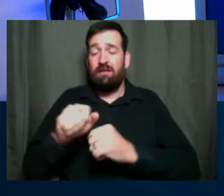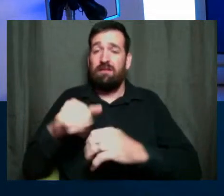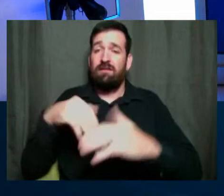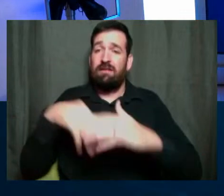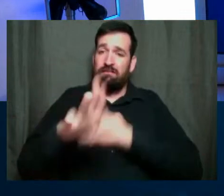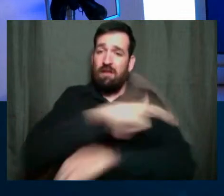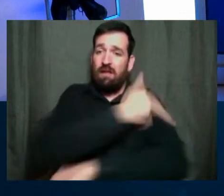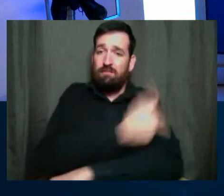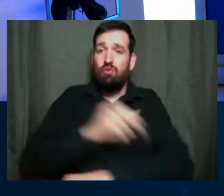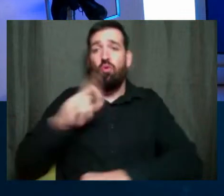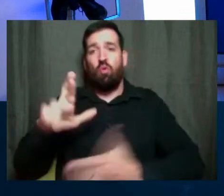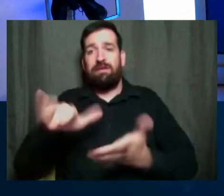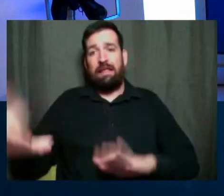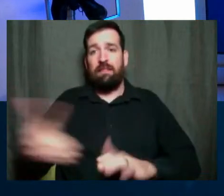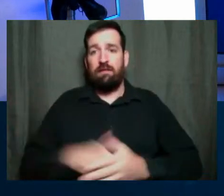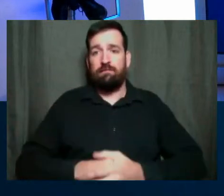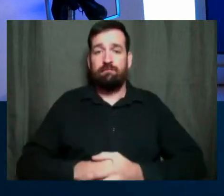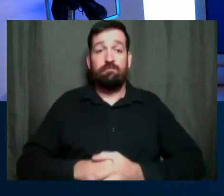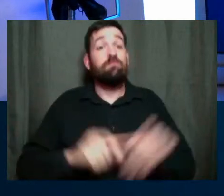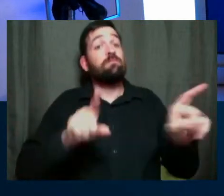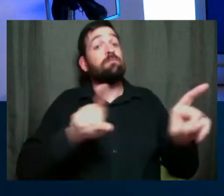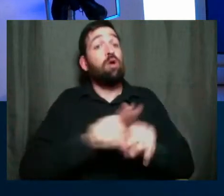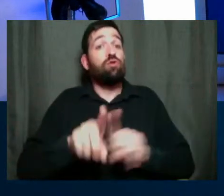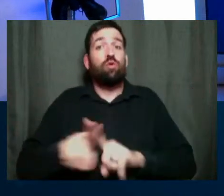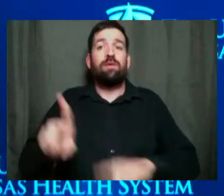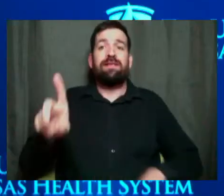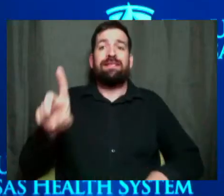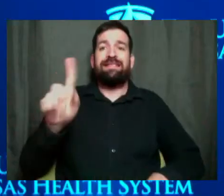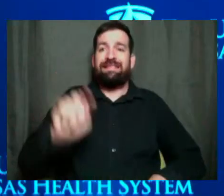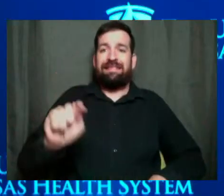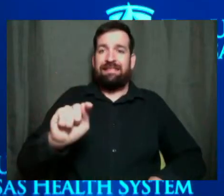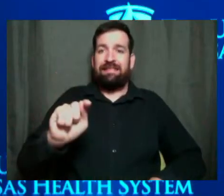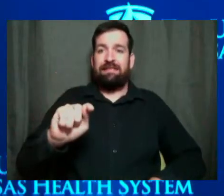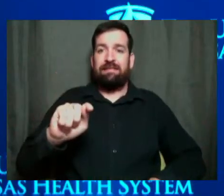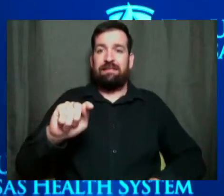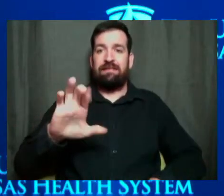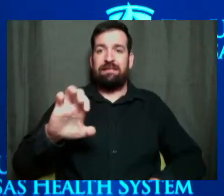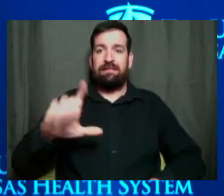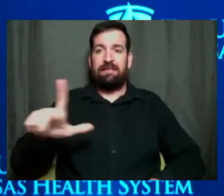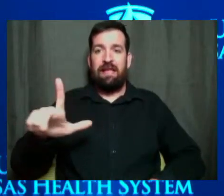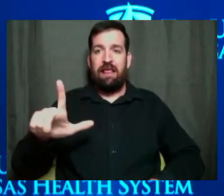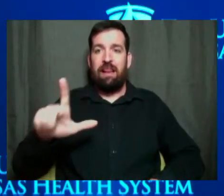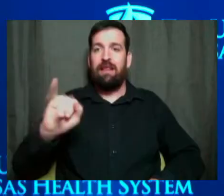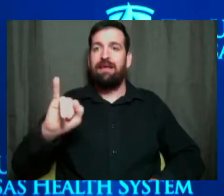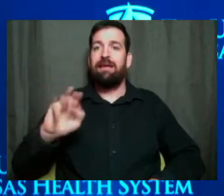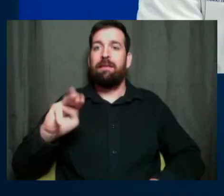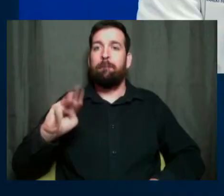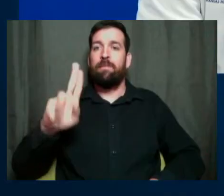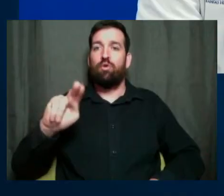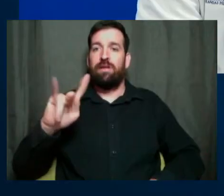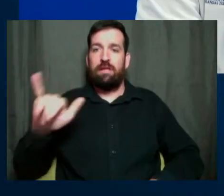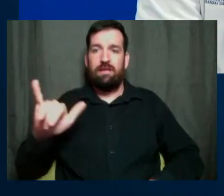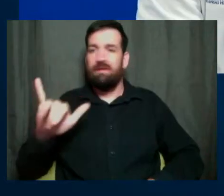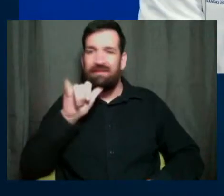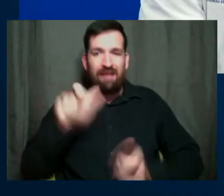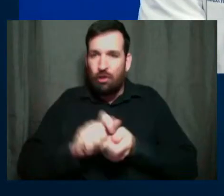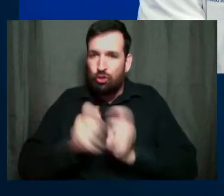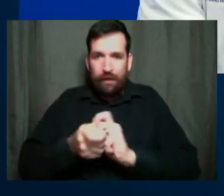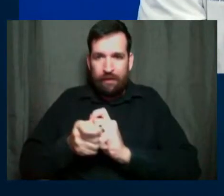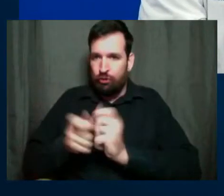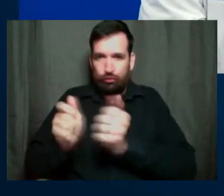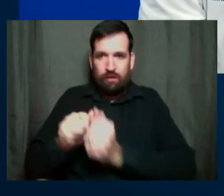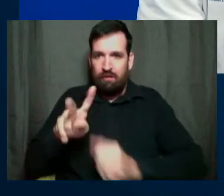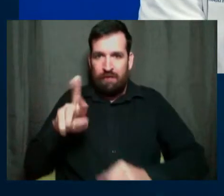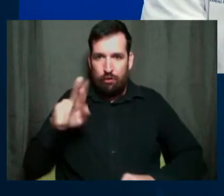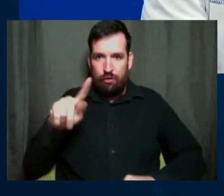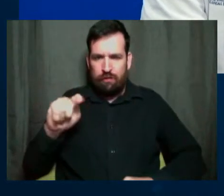also, it helps induce T-cell immunity, which we know is not going to necessarily be affected by the variations. Can you talk a little bit about the difference